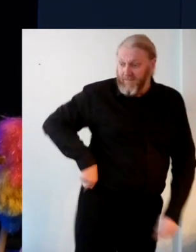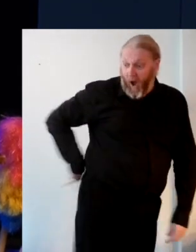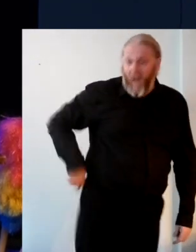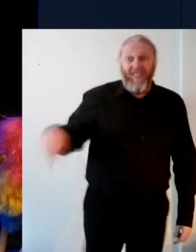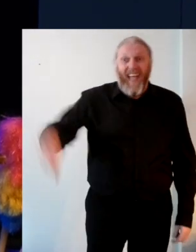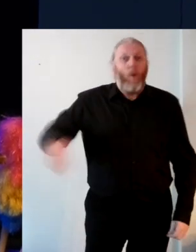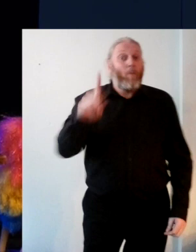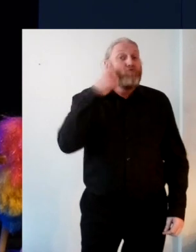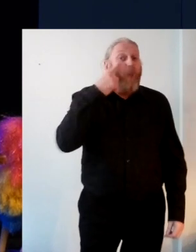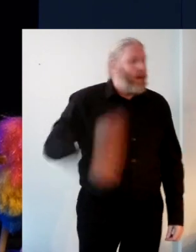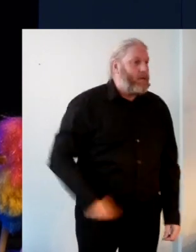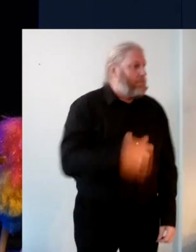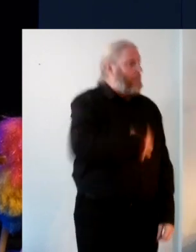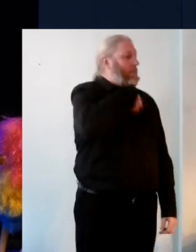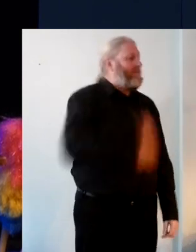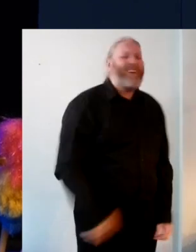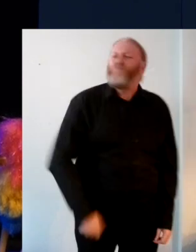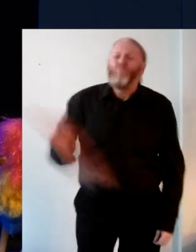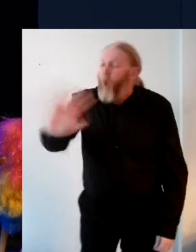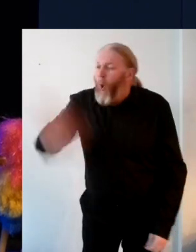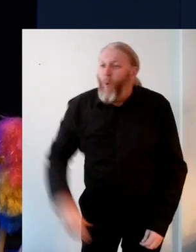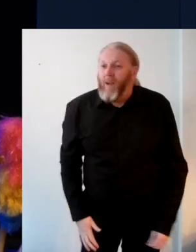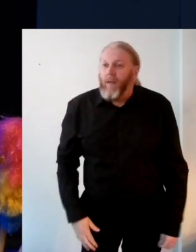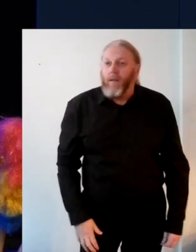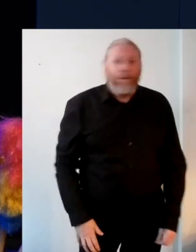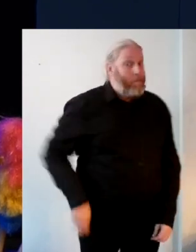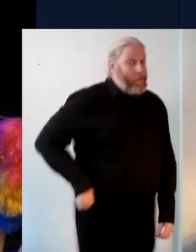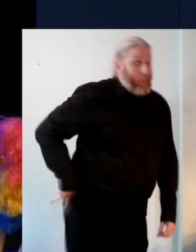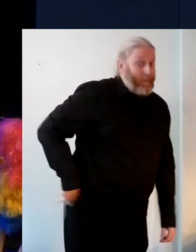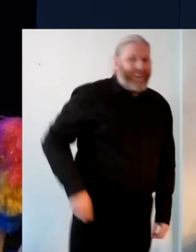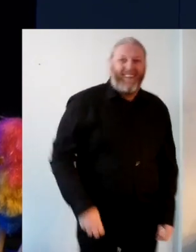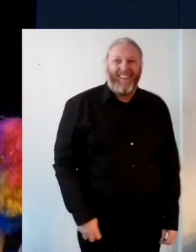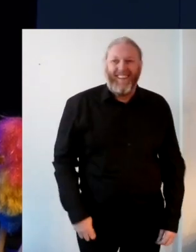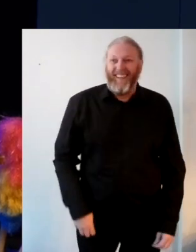other end. Look, I'll try again. Oh, no, no. It's a burp.